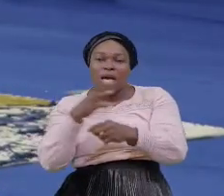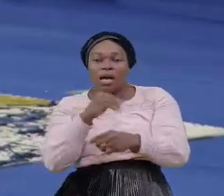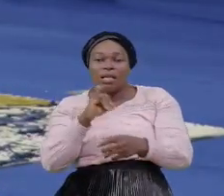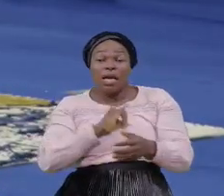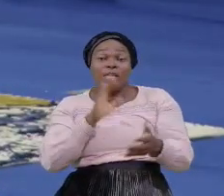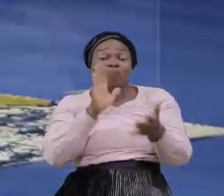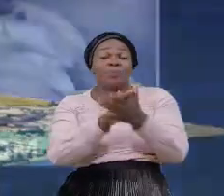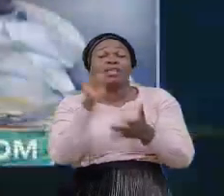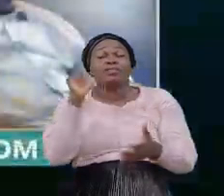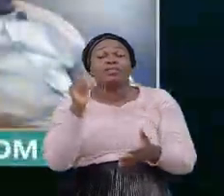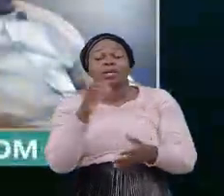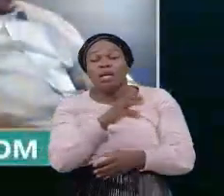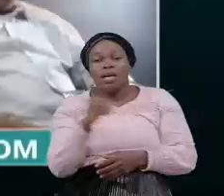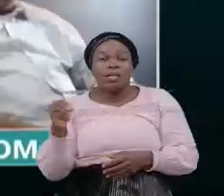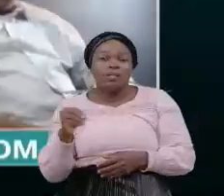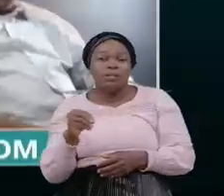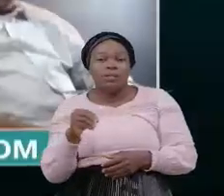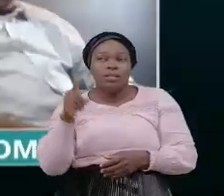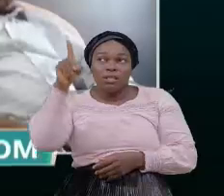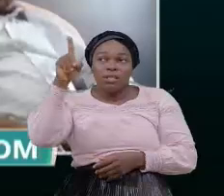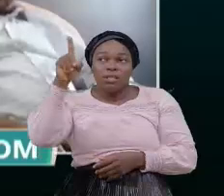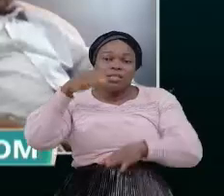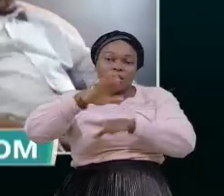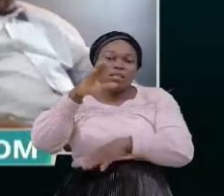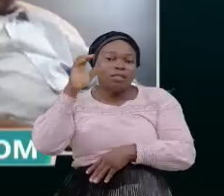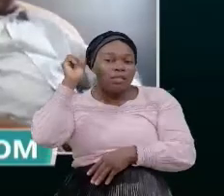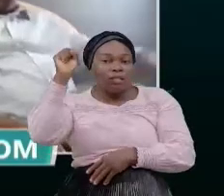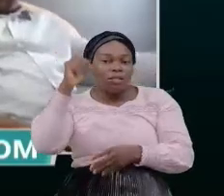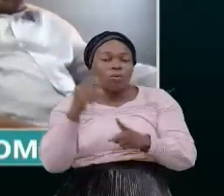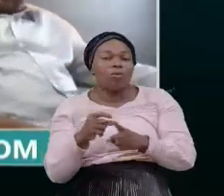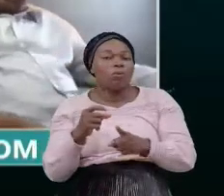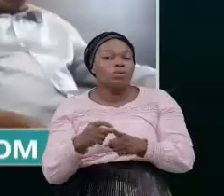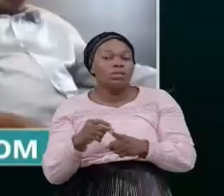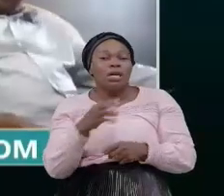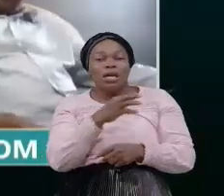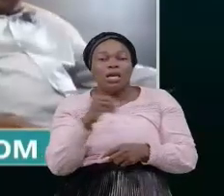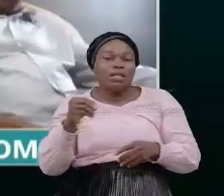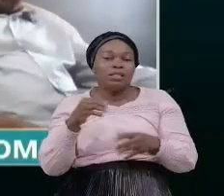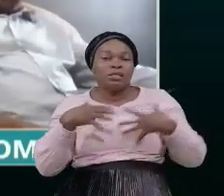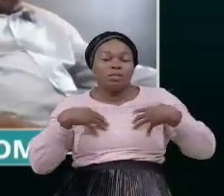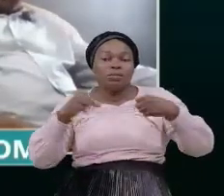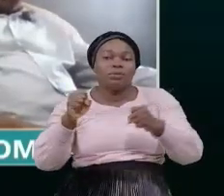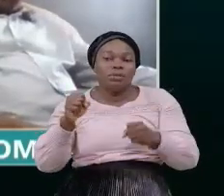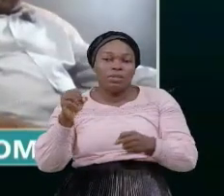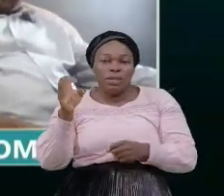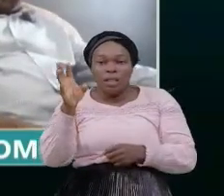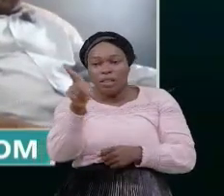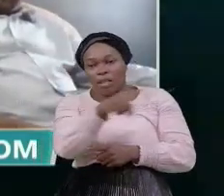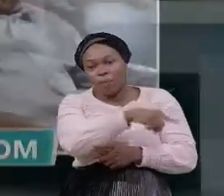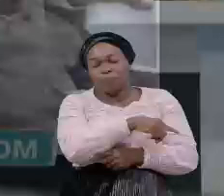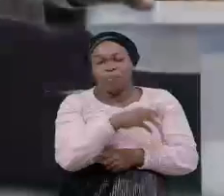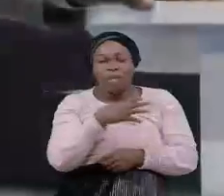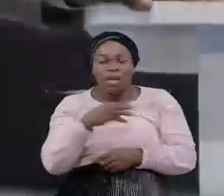He sent his word and he healed them. And you believe that God says, I